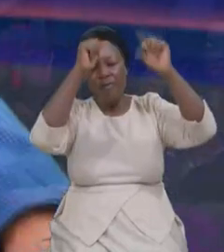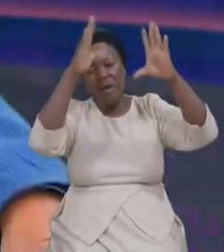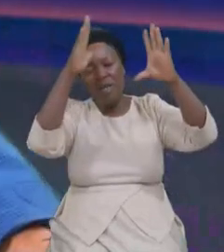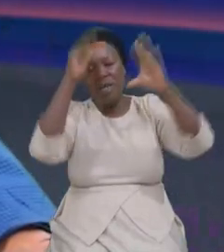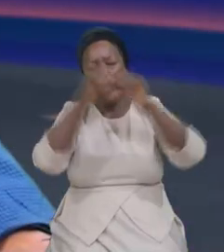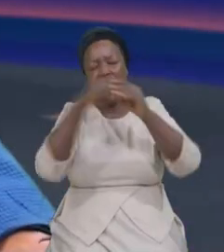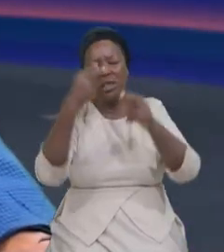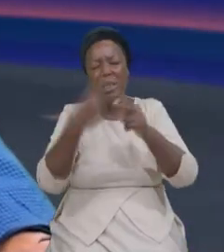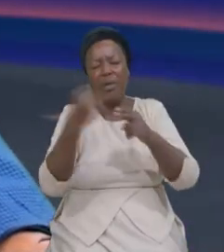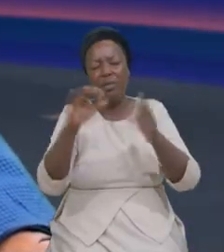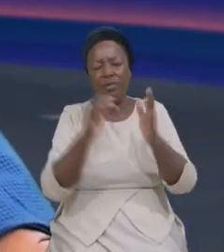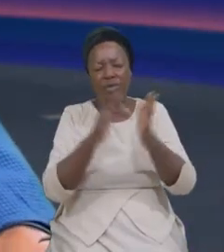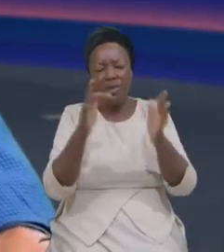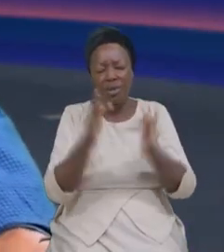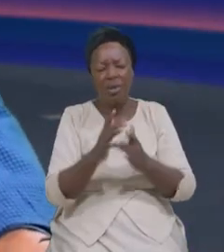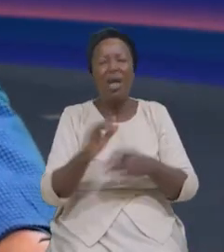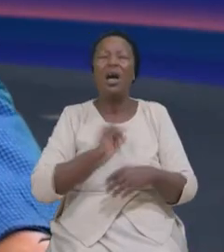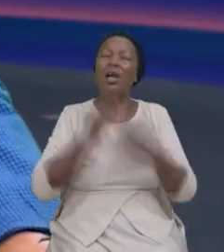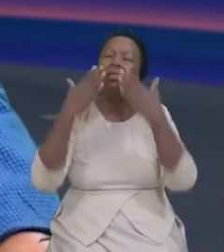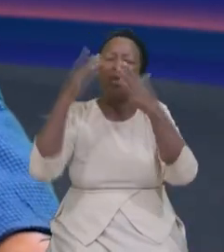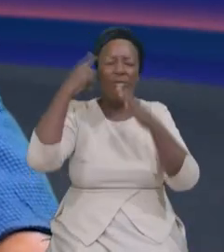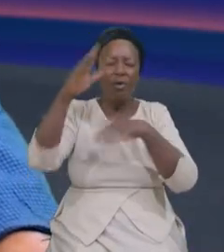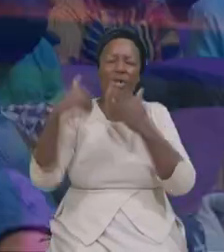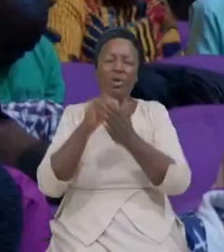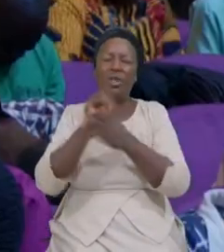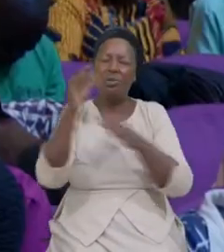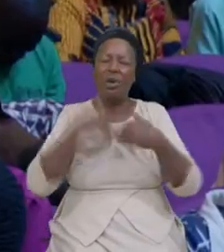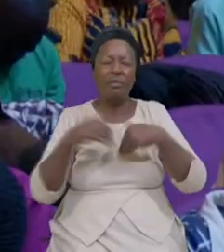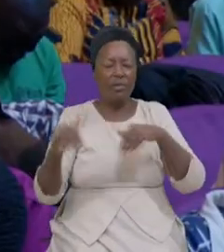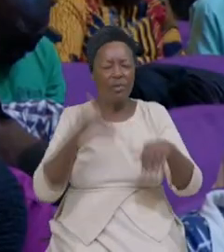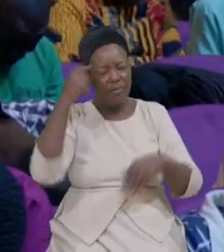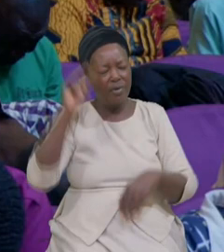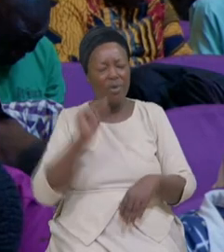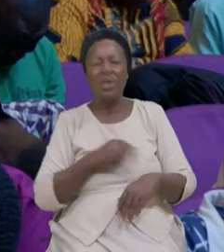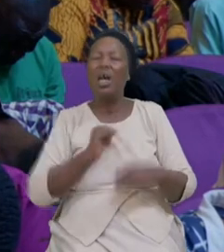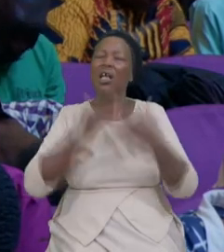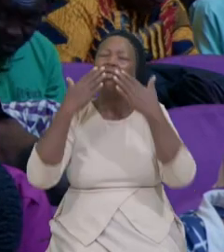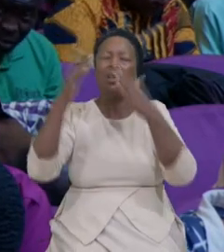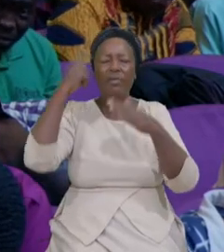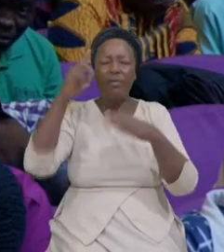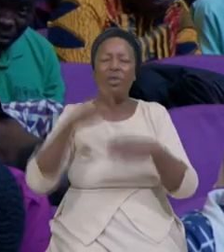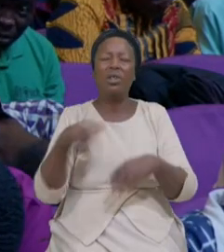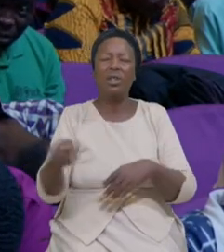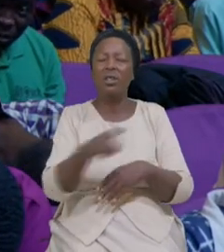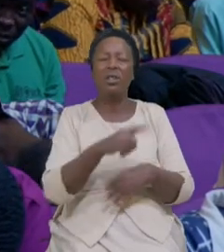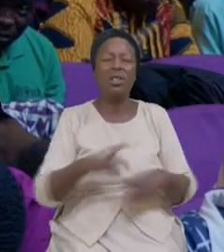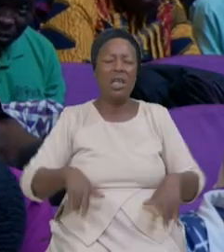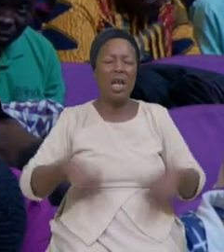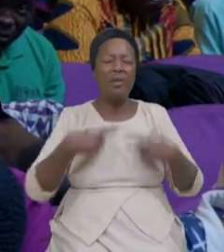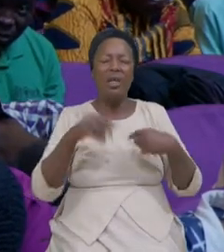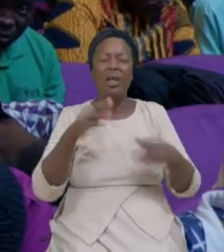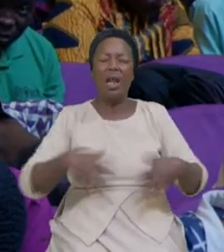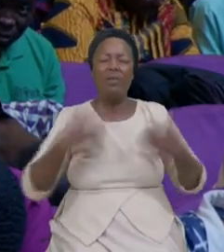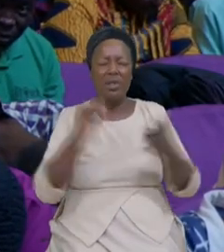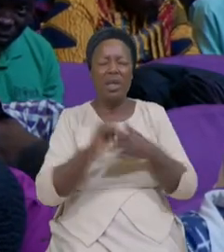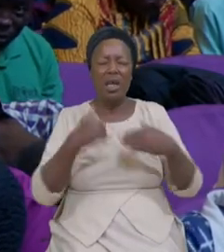you for what you've done already. I thank you for all these that have raised up their hands and they're giving their